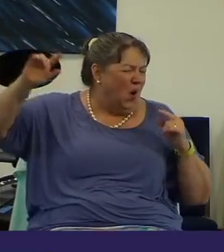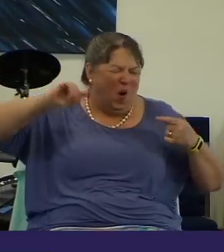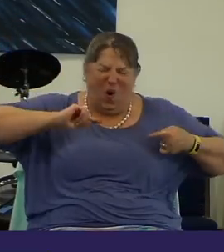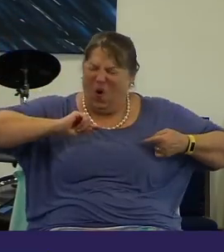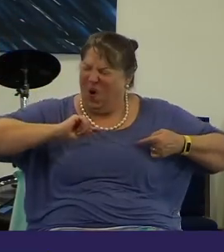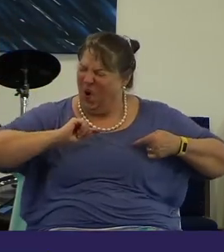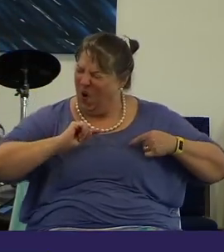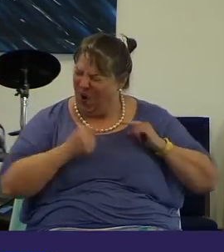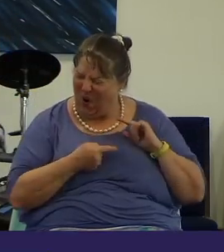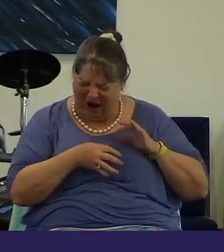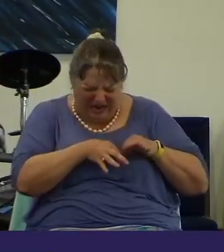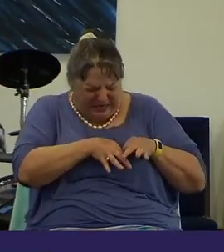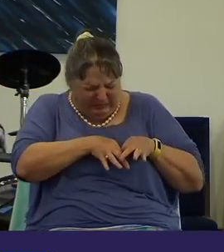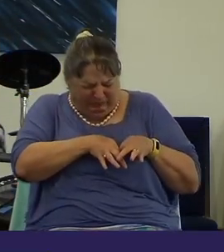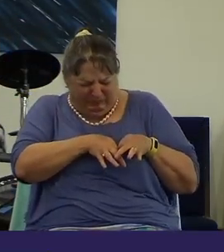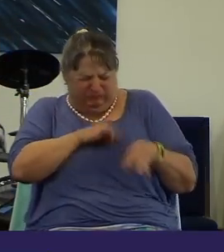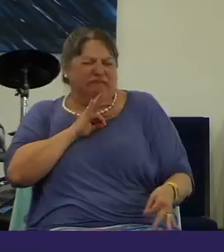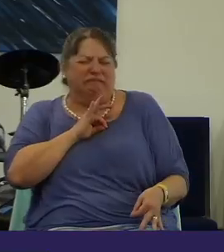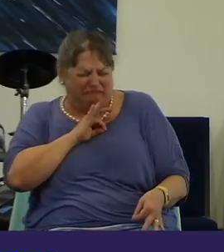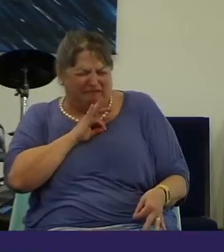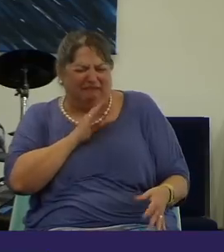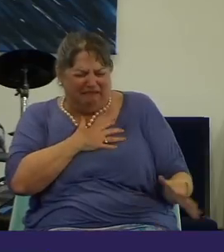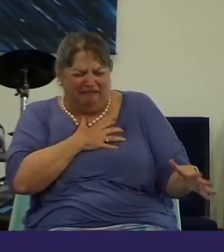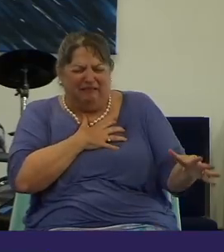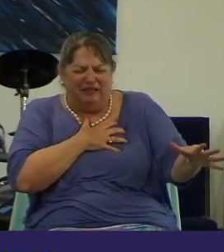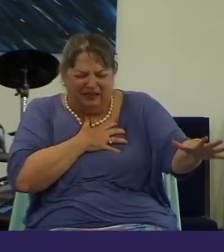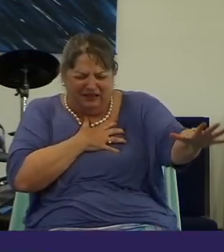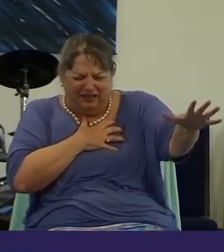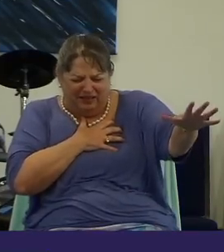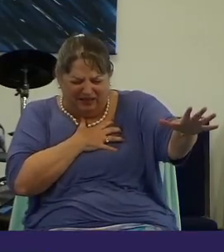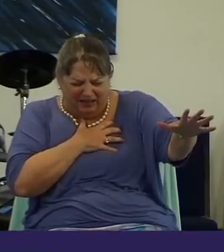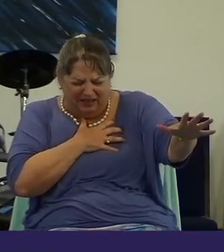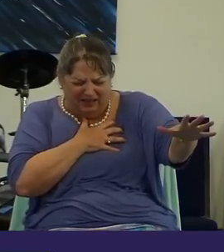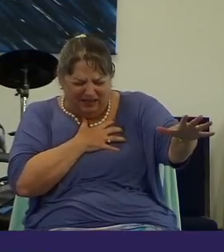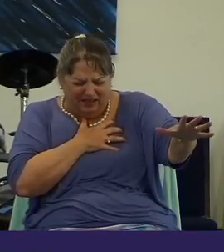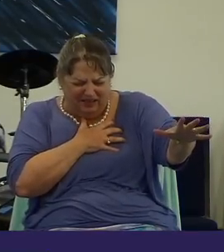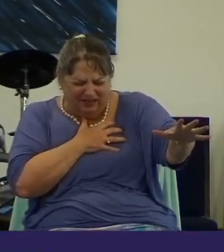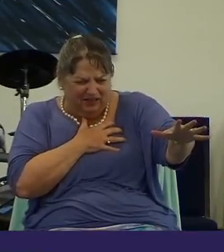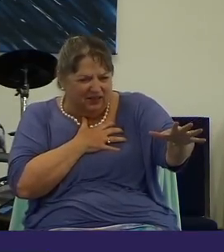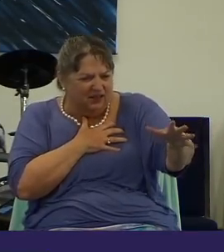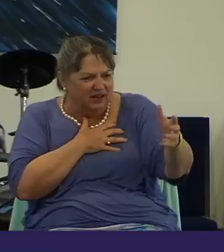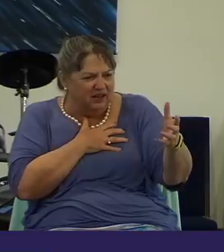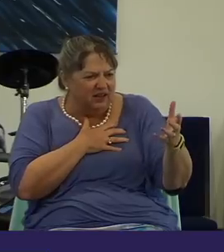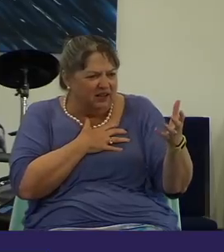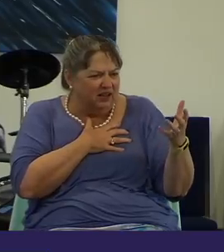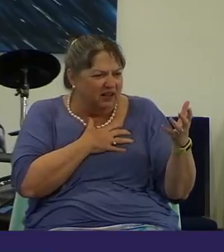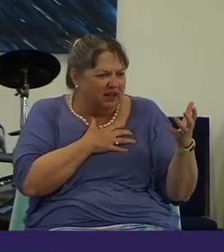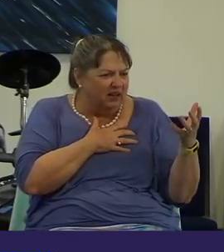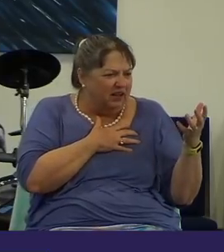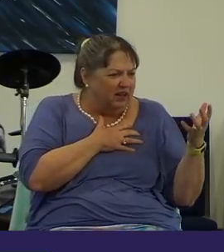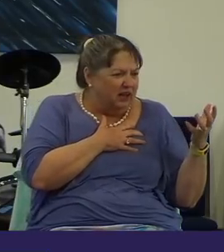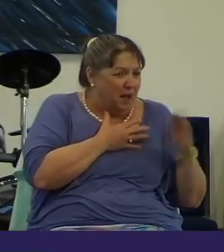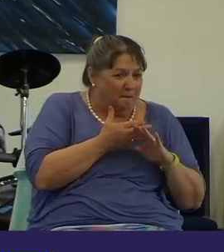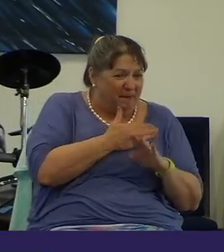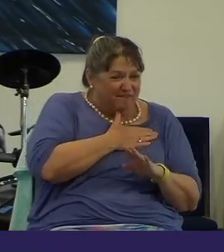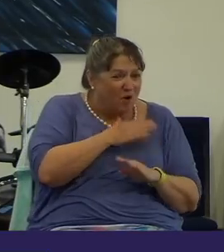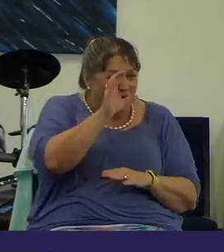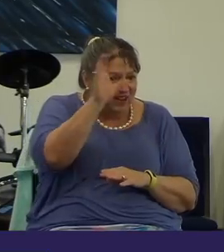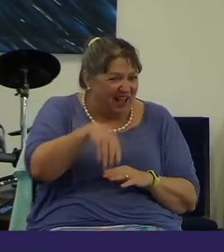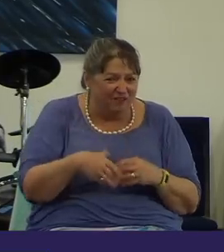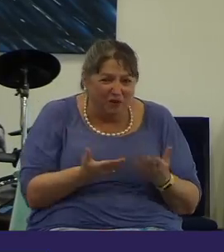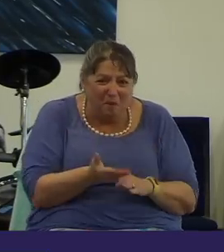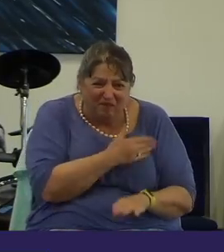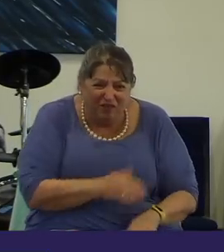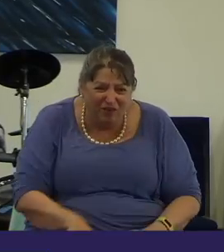he felt, though there was so much emotion and so much pain right there at Calvary as he headed to Calvary.